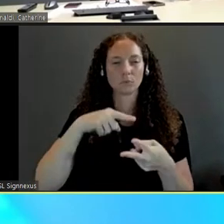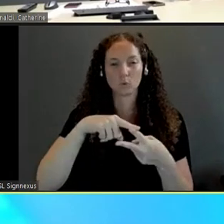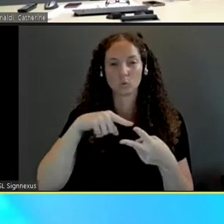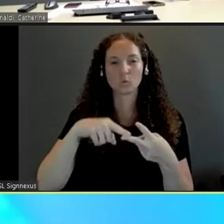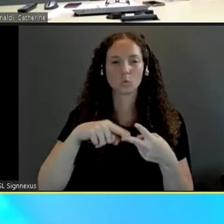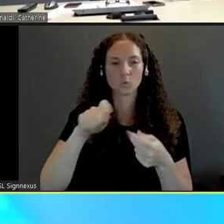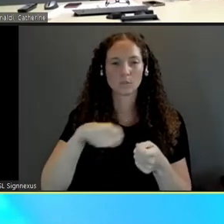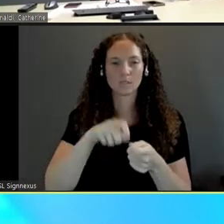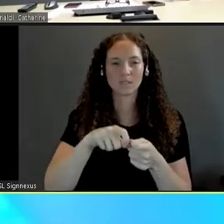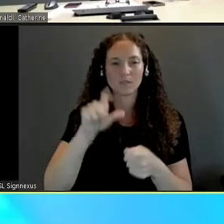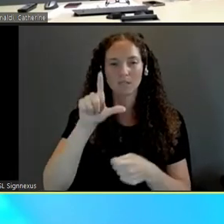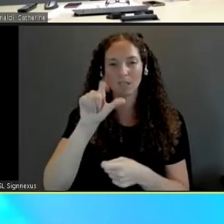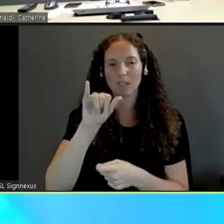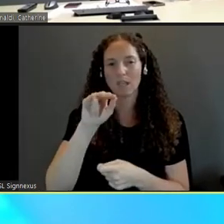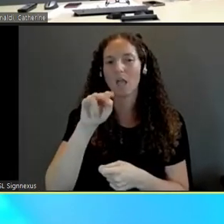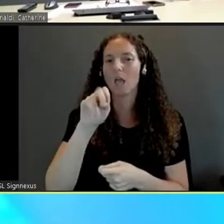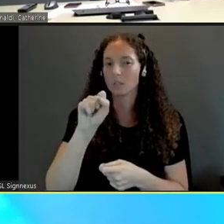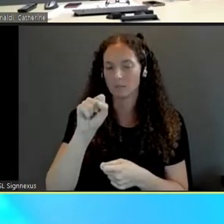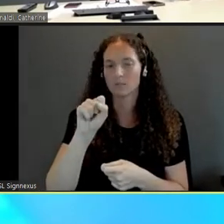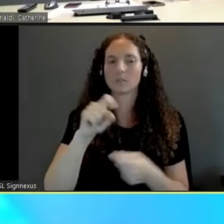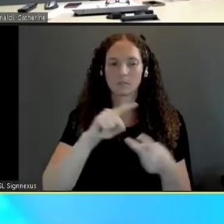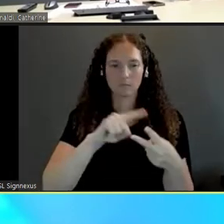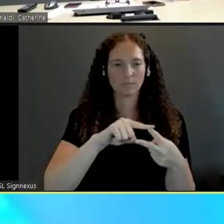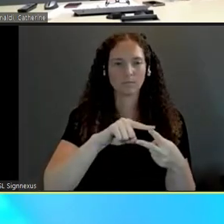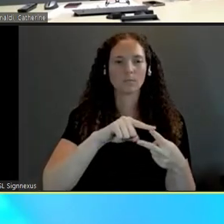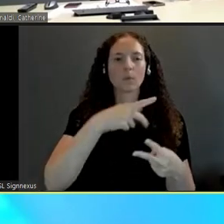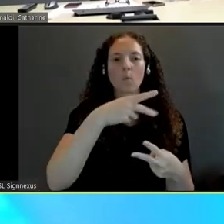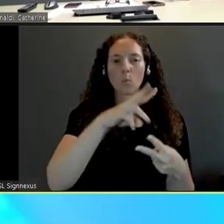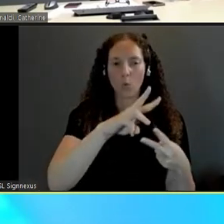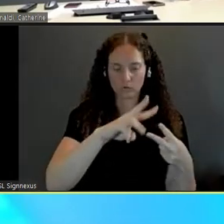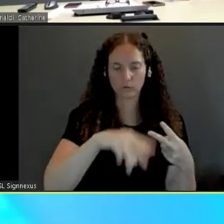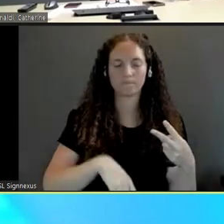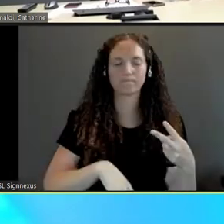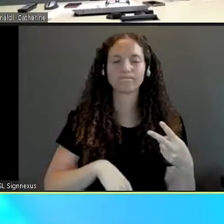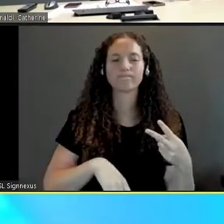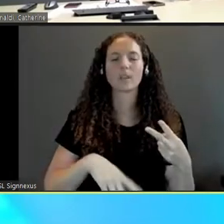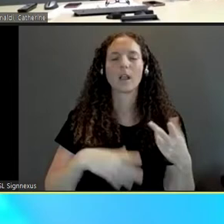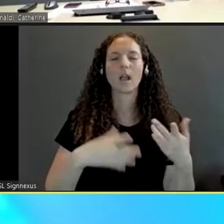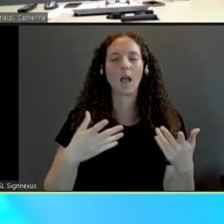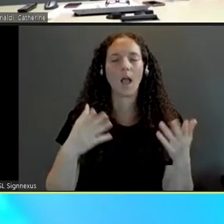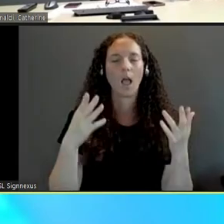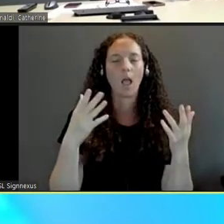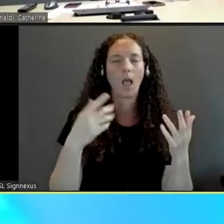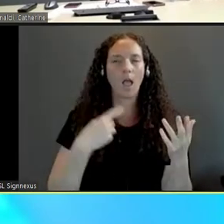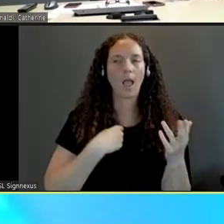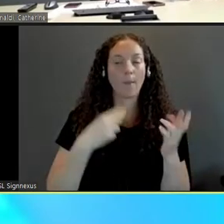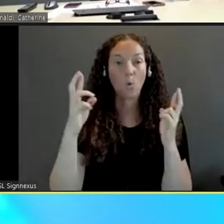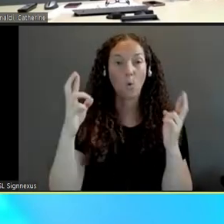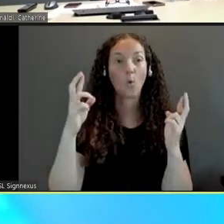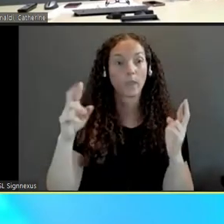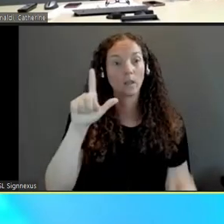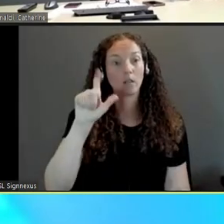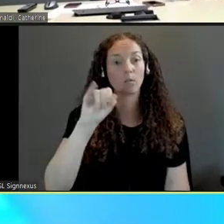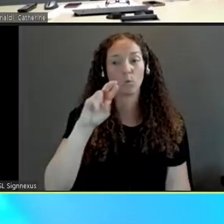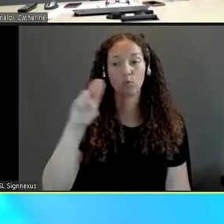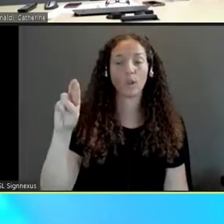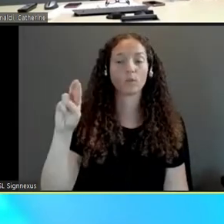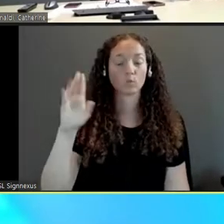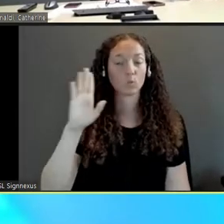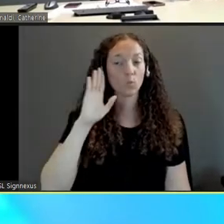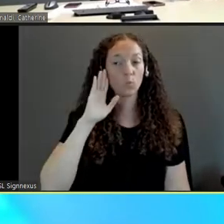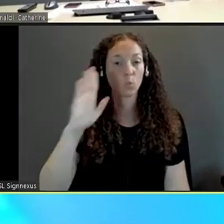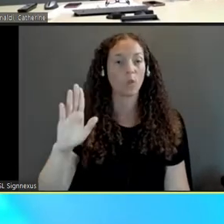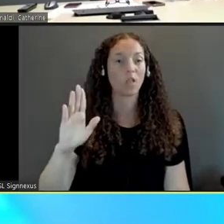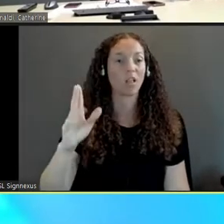in the Long Island Railroad. First, the Port Washington. I am hoping that the Long Island Railroad will listen to